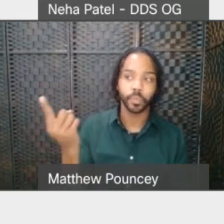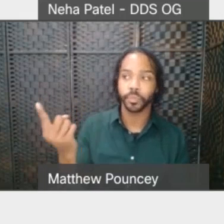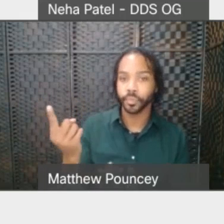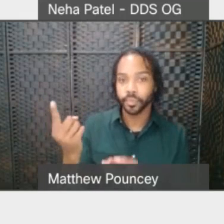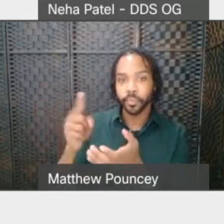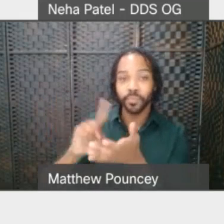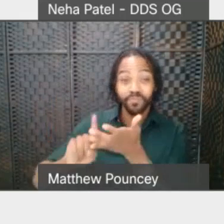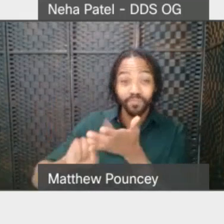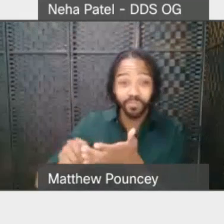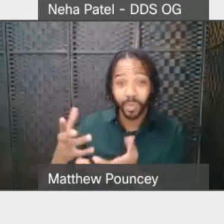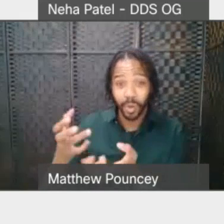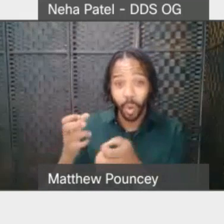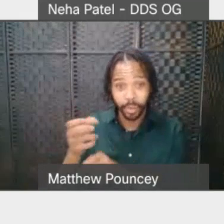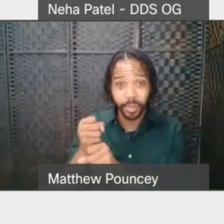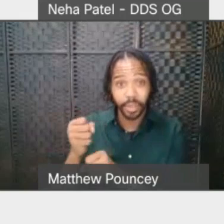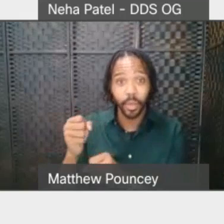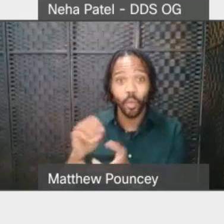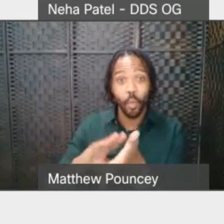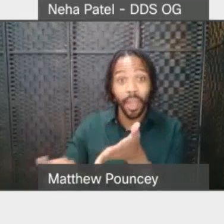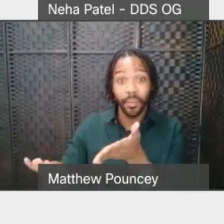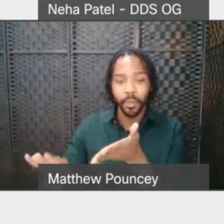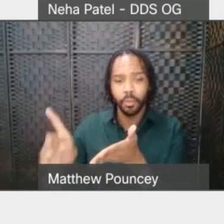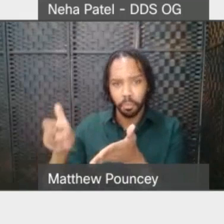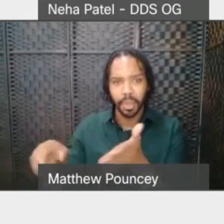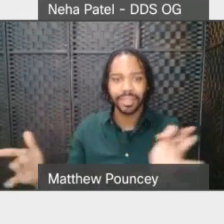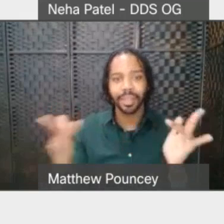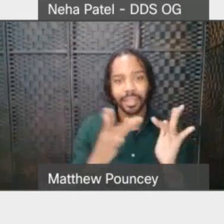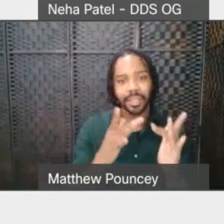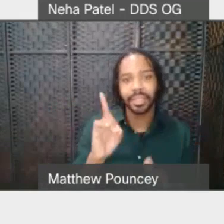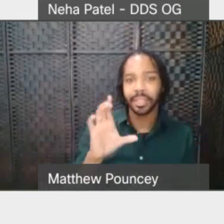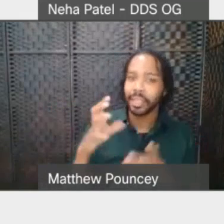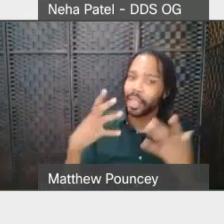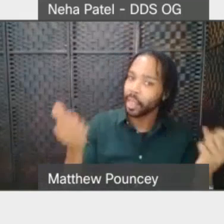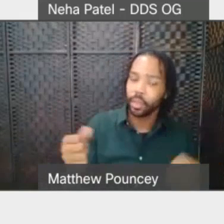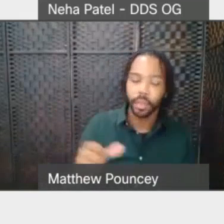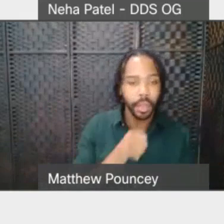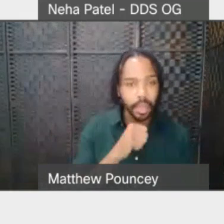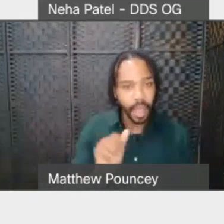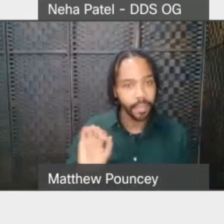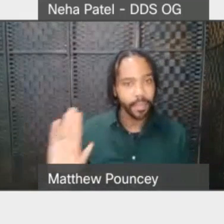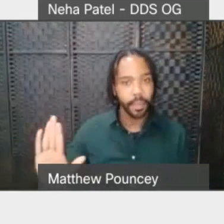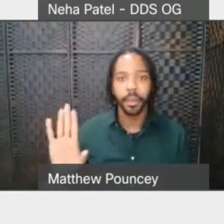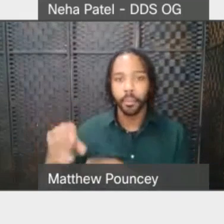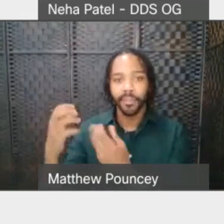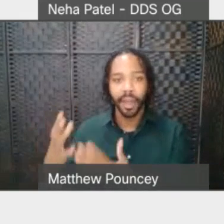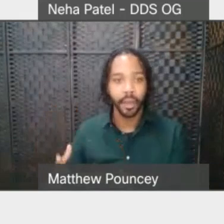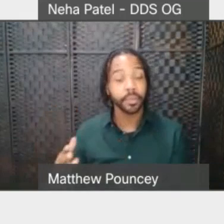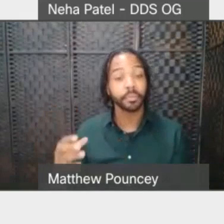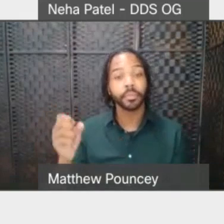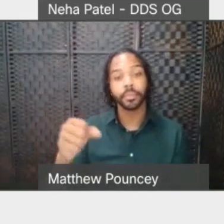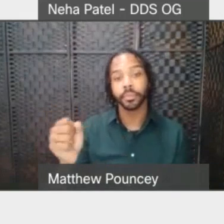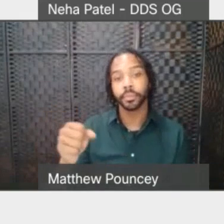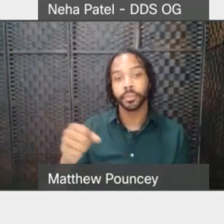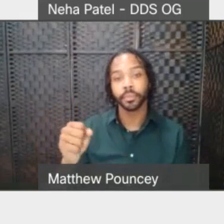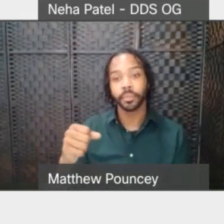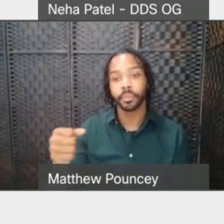regulation, they must seek it from DC Health, not from their provider. Yes. So this is the